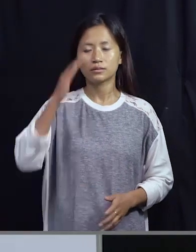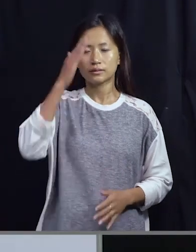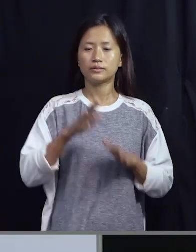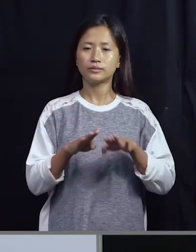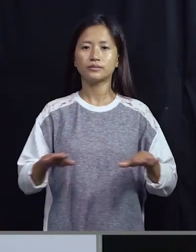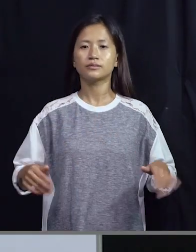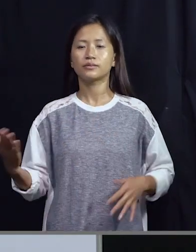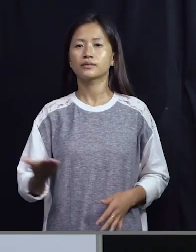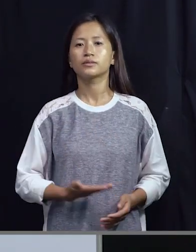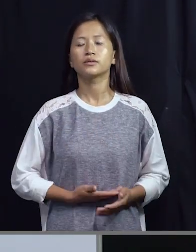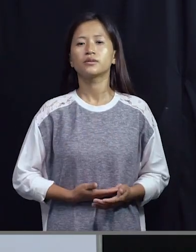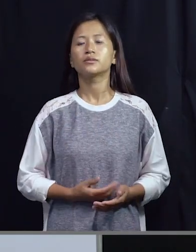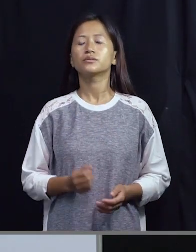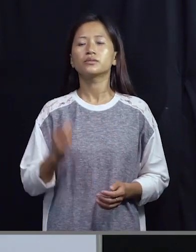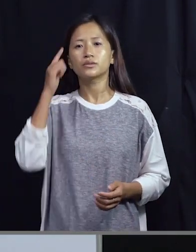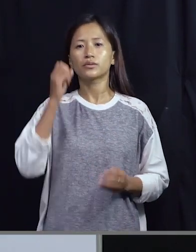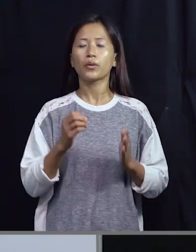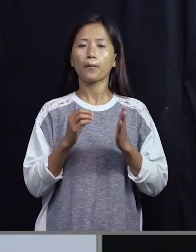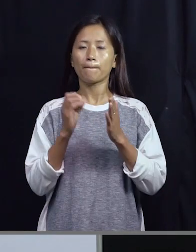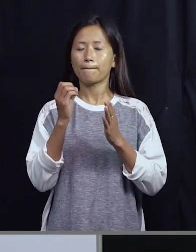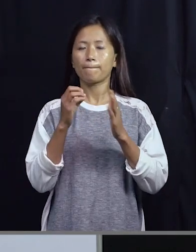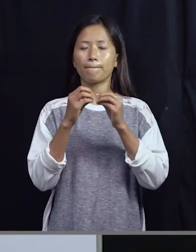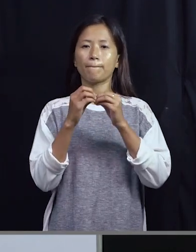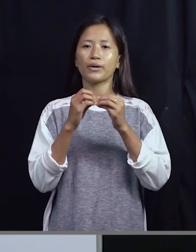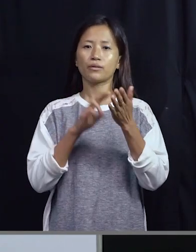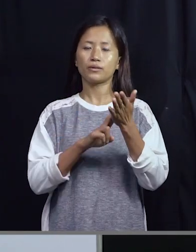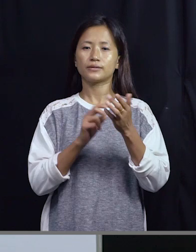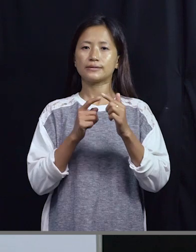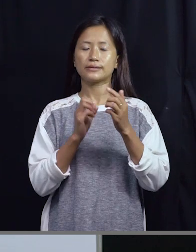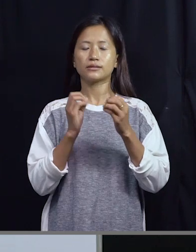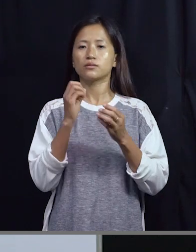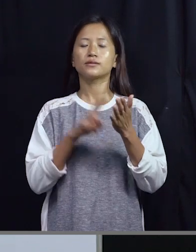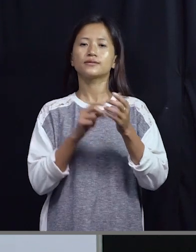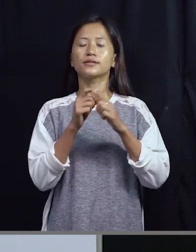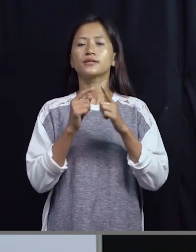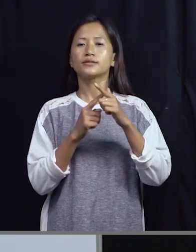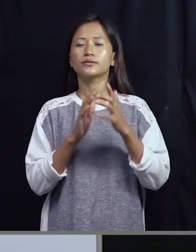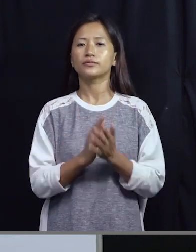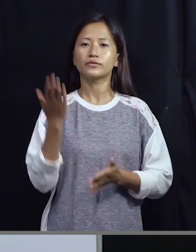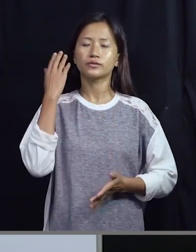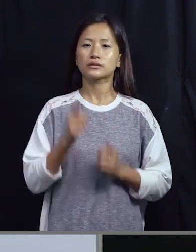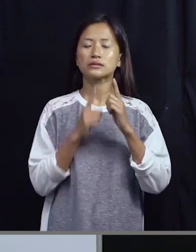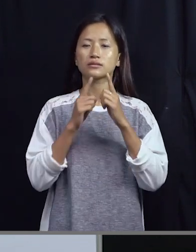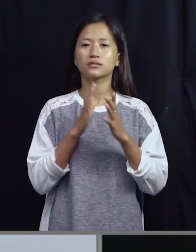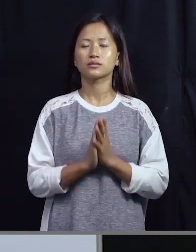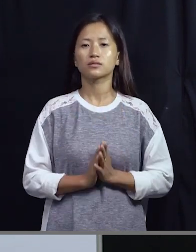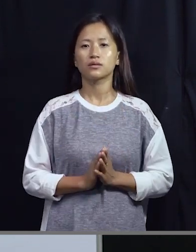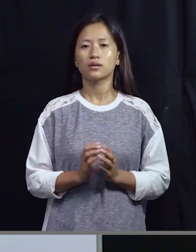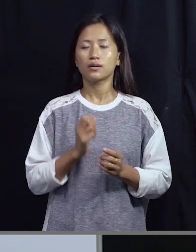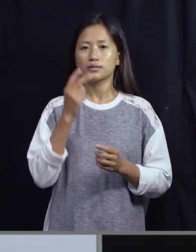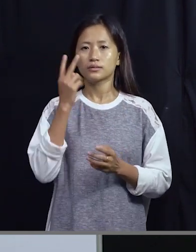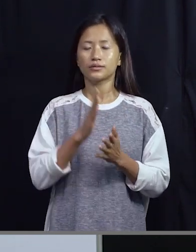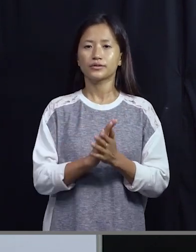Hello students, welcome back to your botany class. And in the previous classes, we have discussed about the search